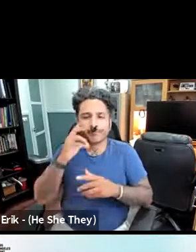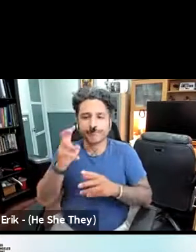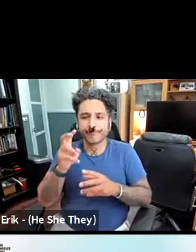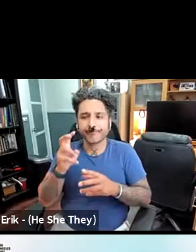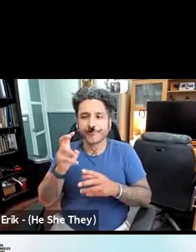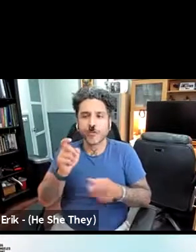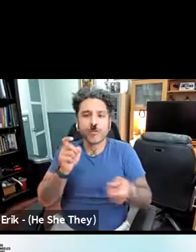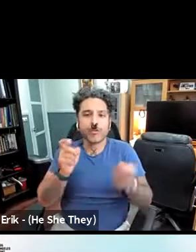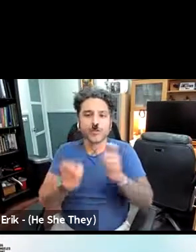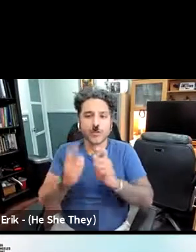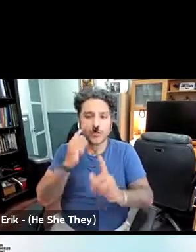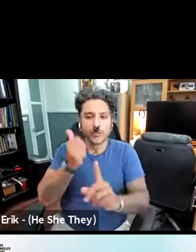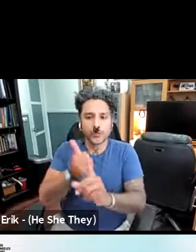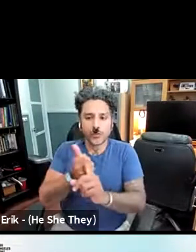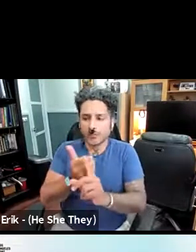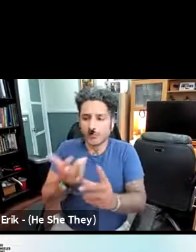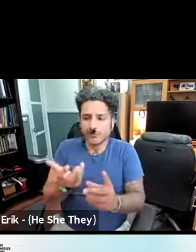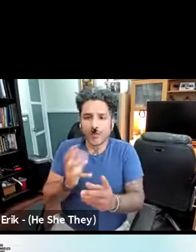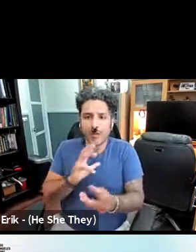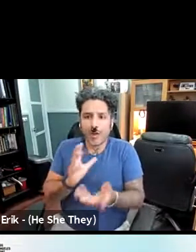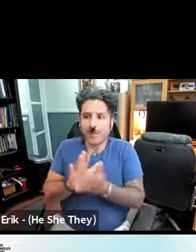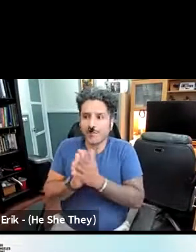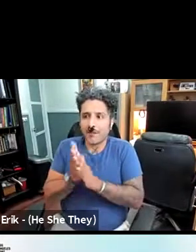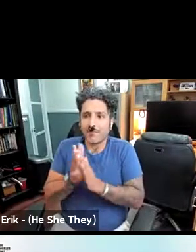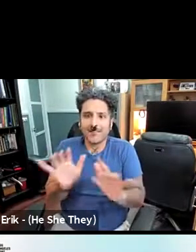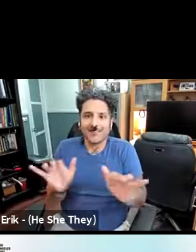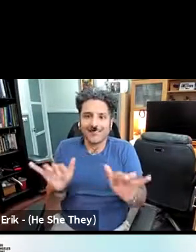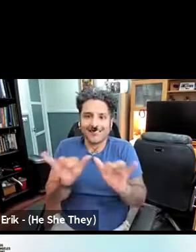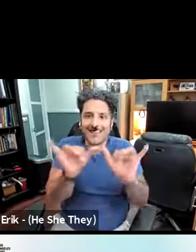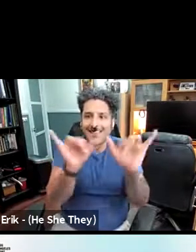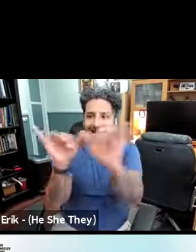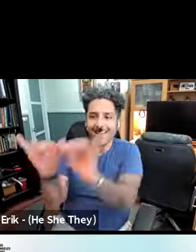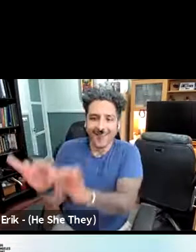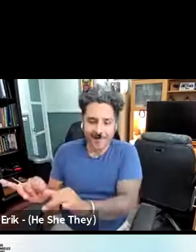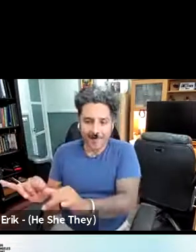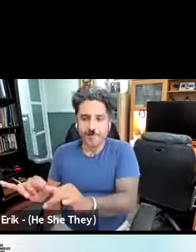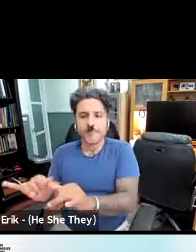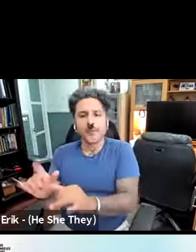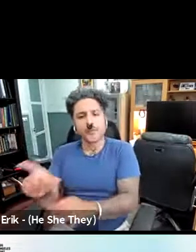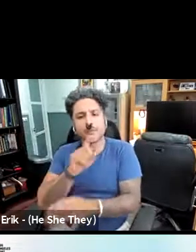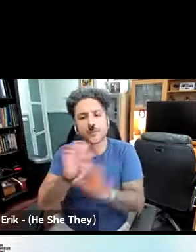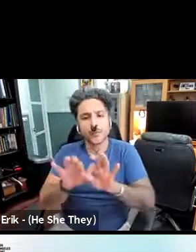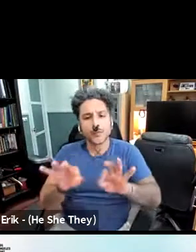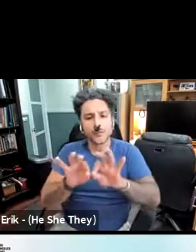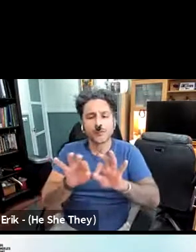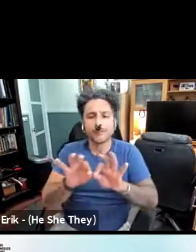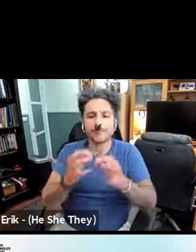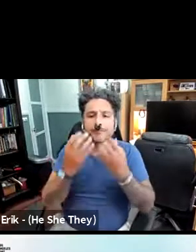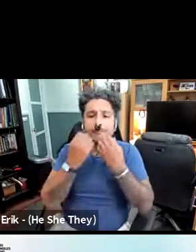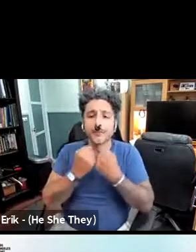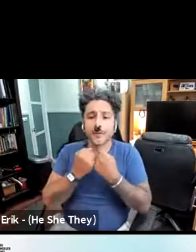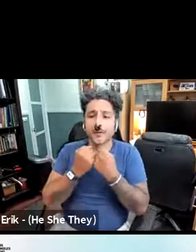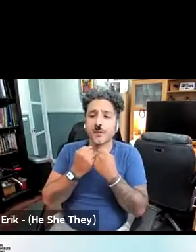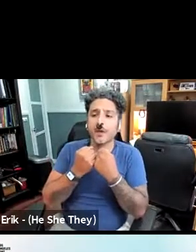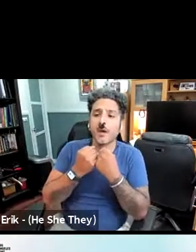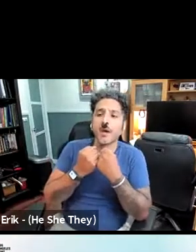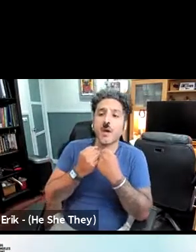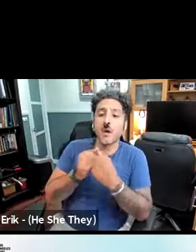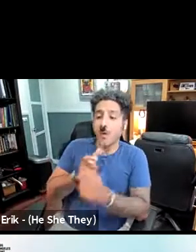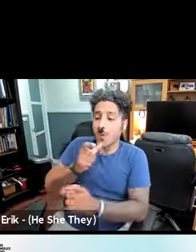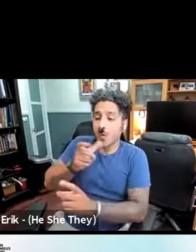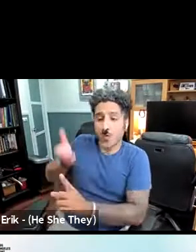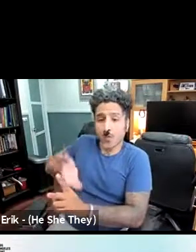all become in the same way. And I think it's just really important to understand who your child is